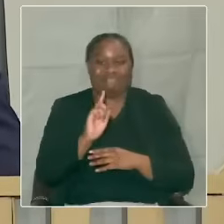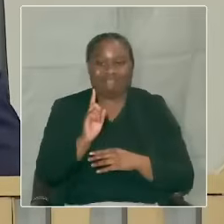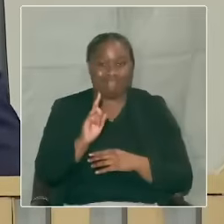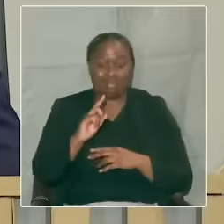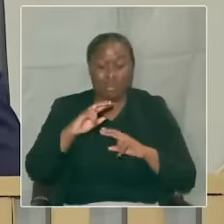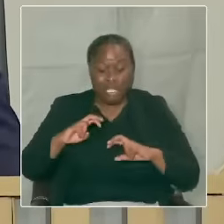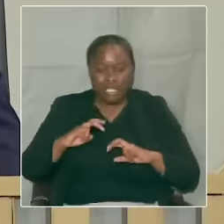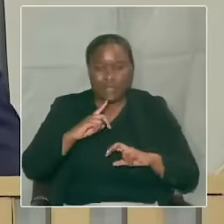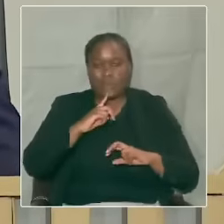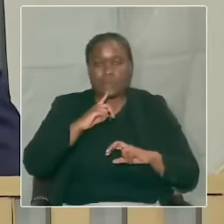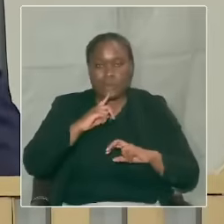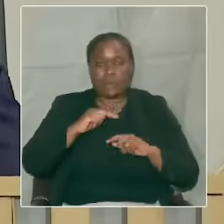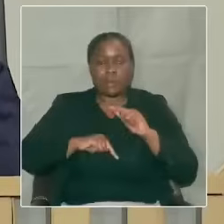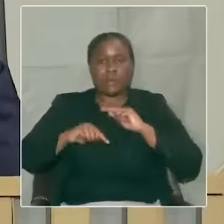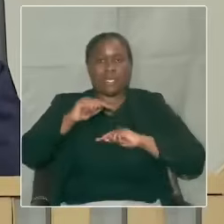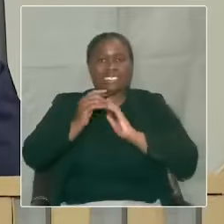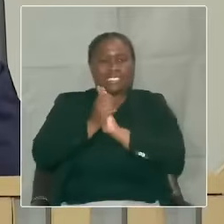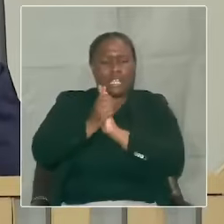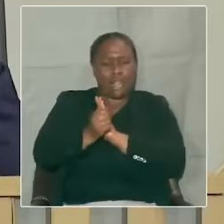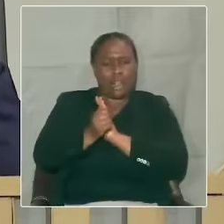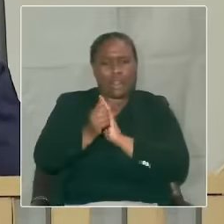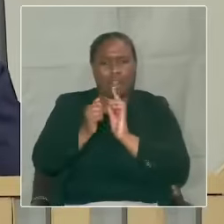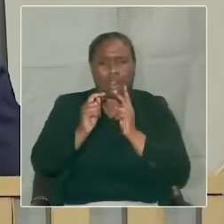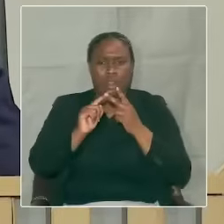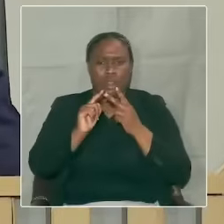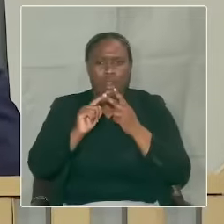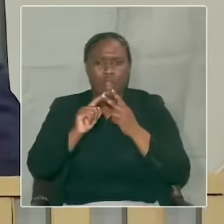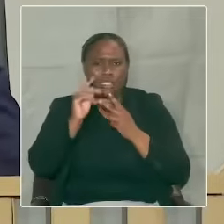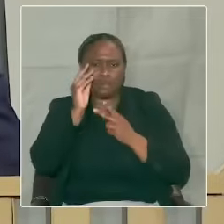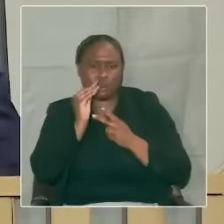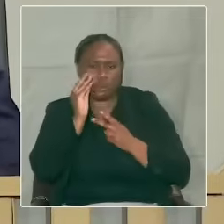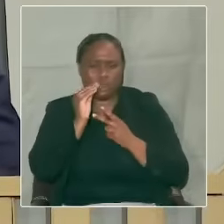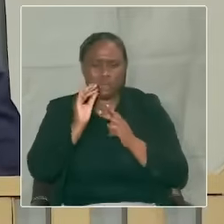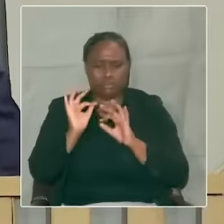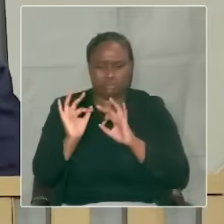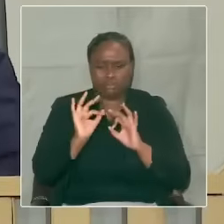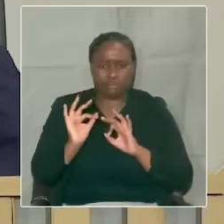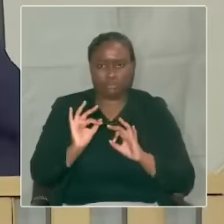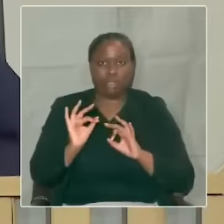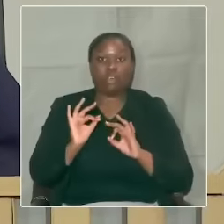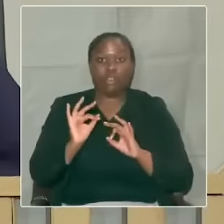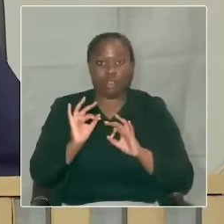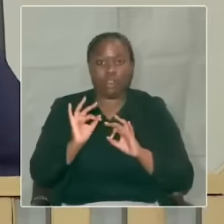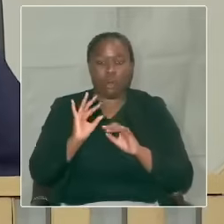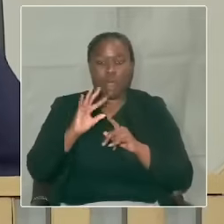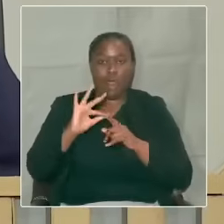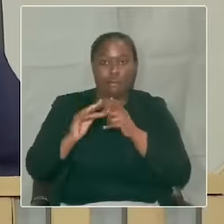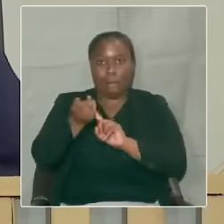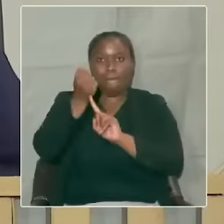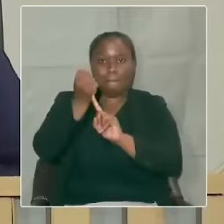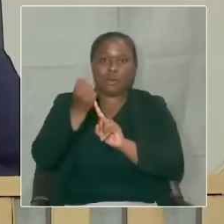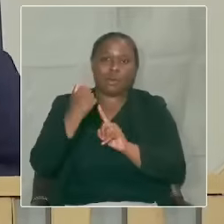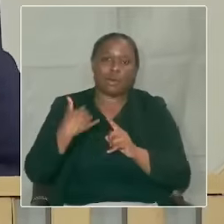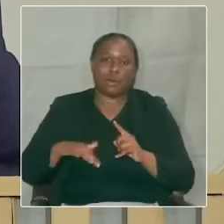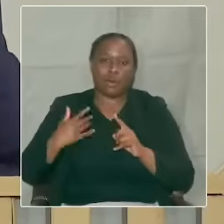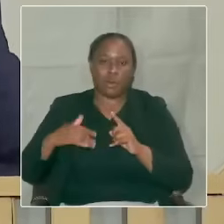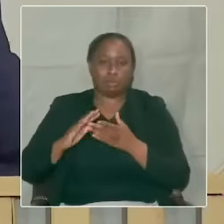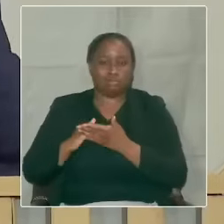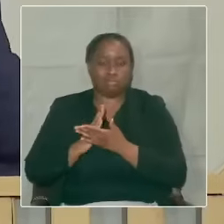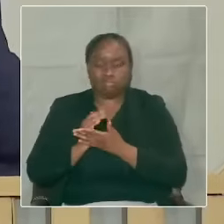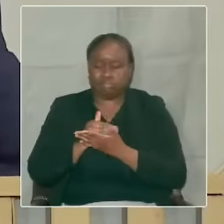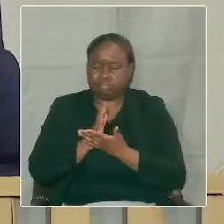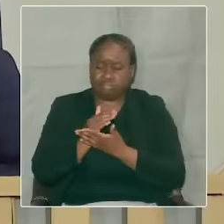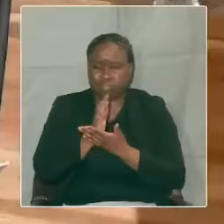require to investigate these cases, and it takes time to make a breakthrough on a single case.